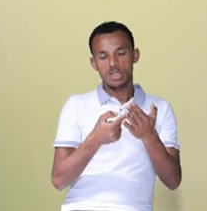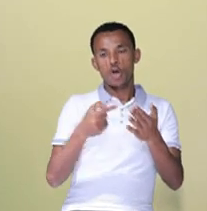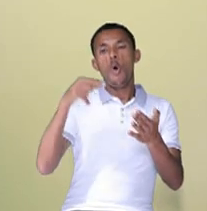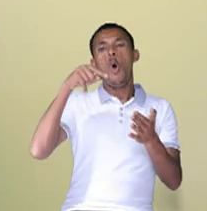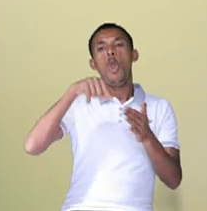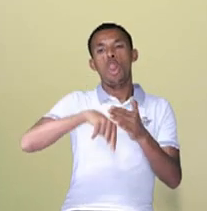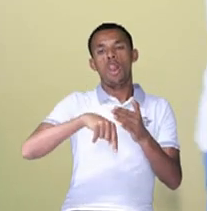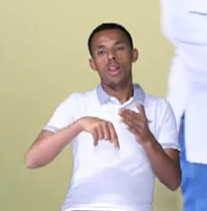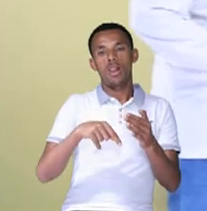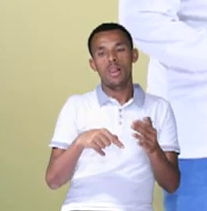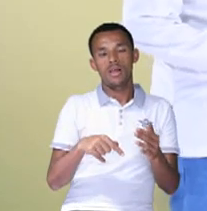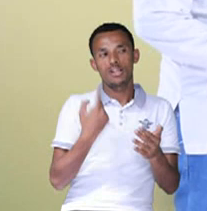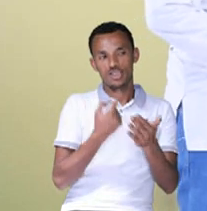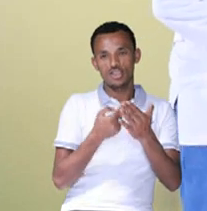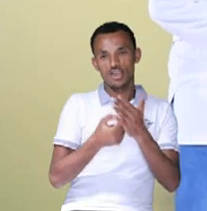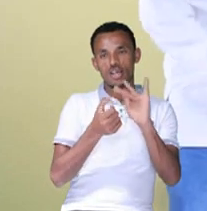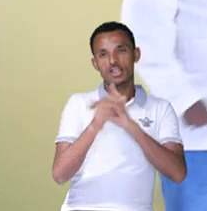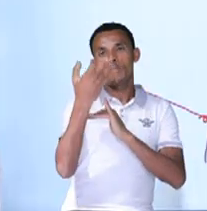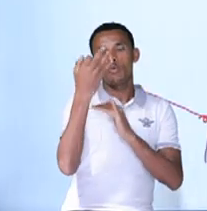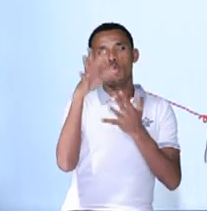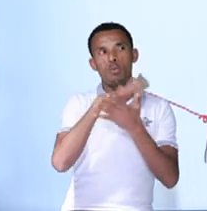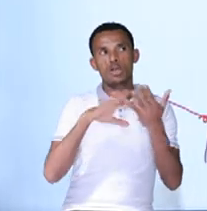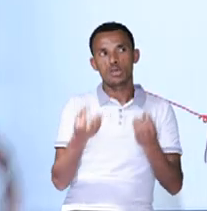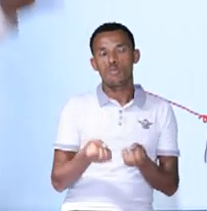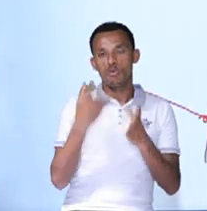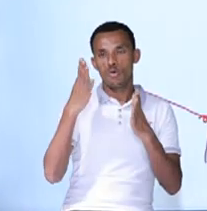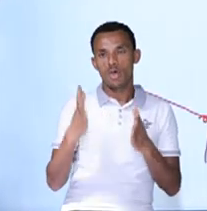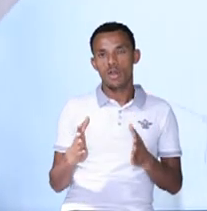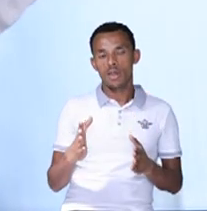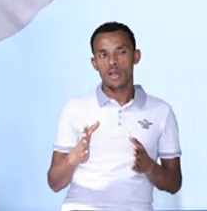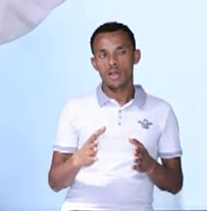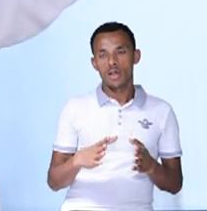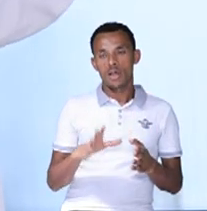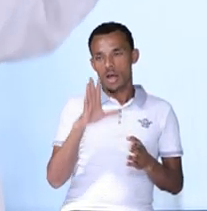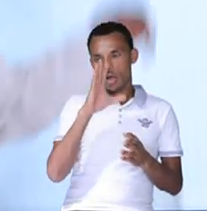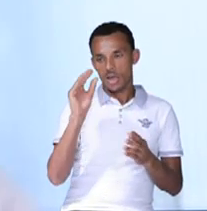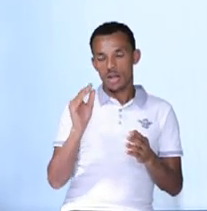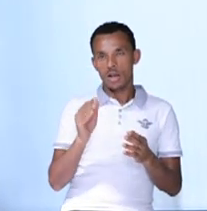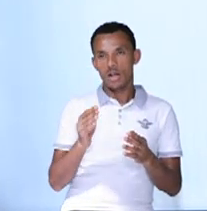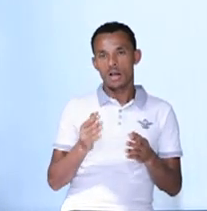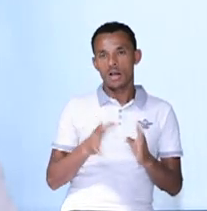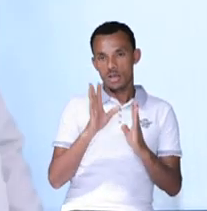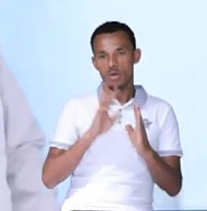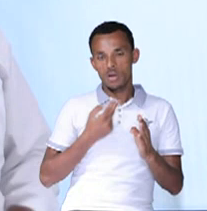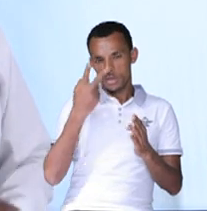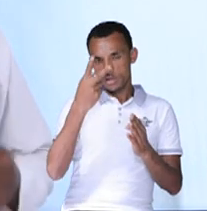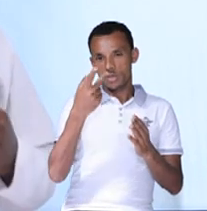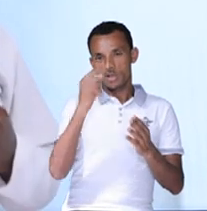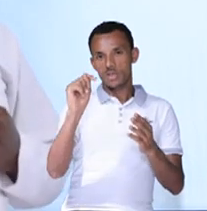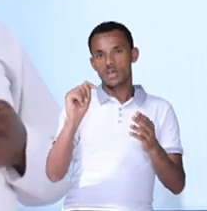hole. So this is an example of a complex polygon. Let you see the difference